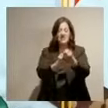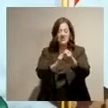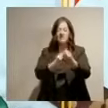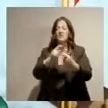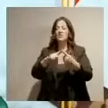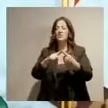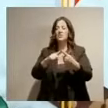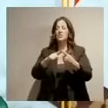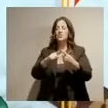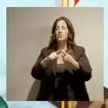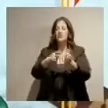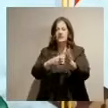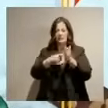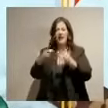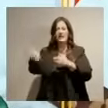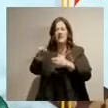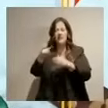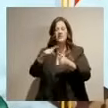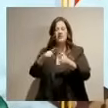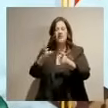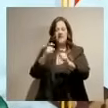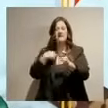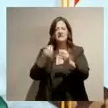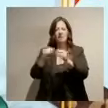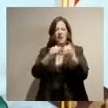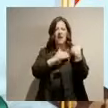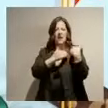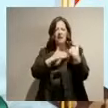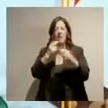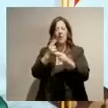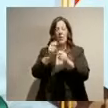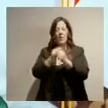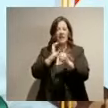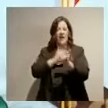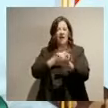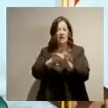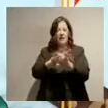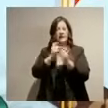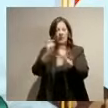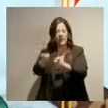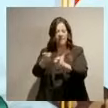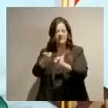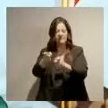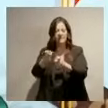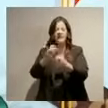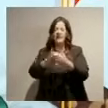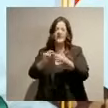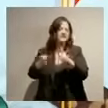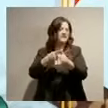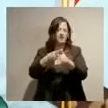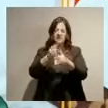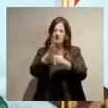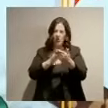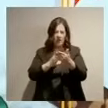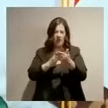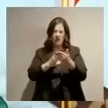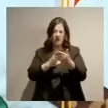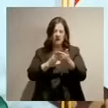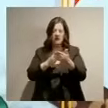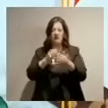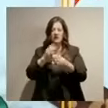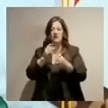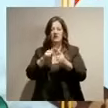more accountability with state money at the local level. That's why we created a framework for the state first state plan under the HAP